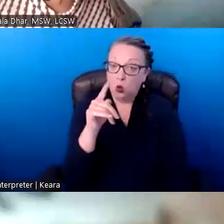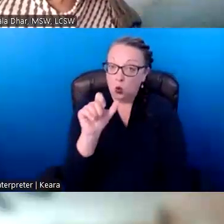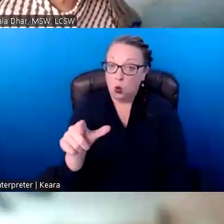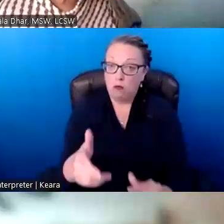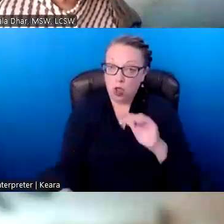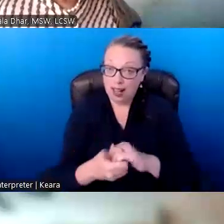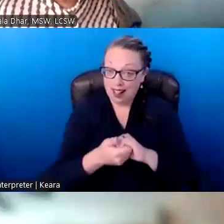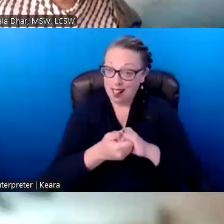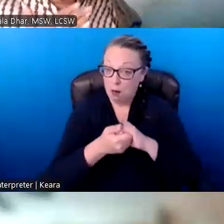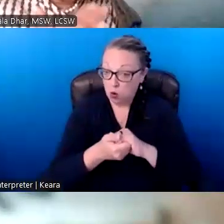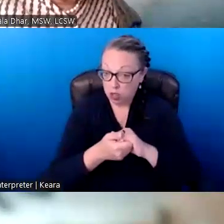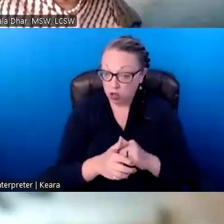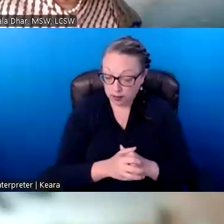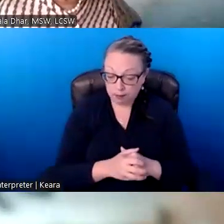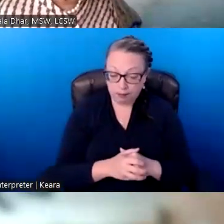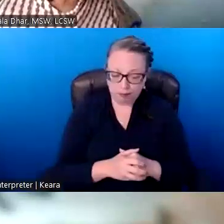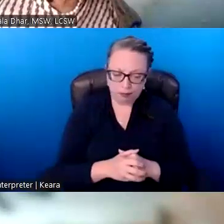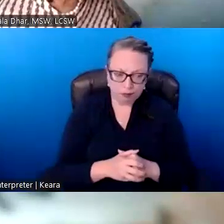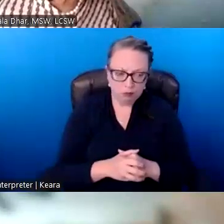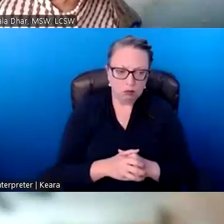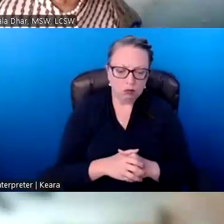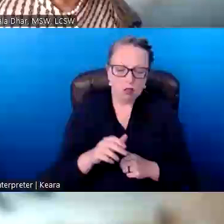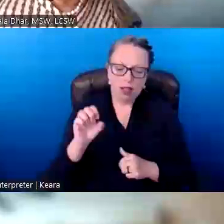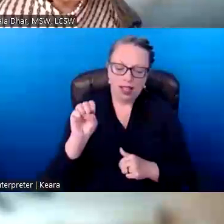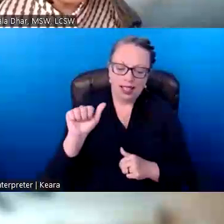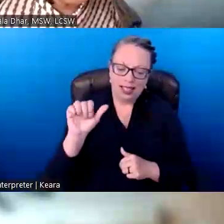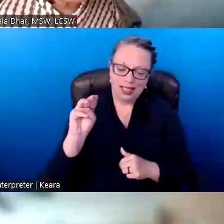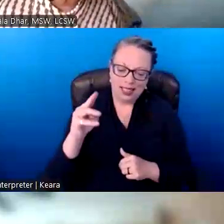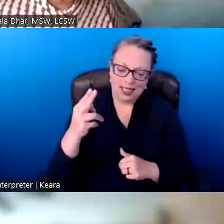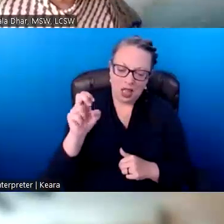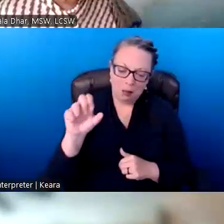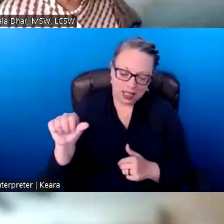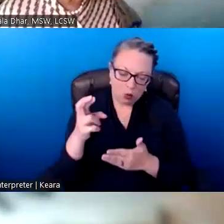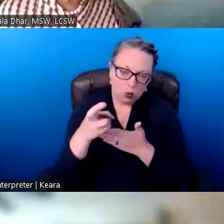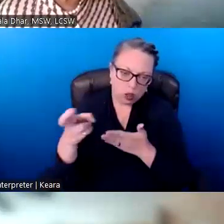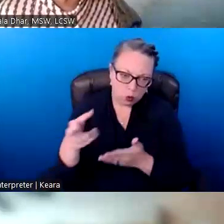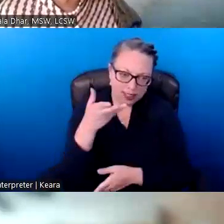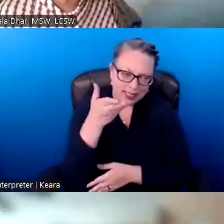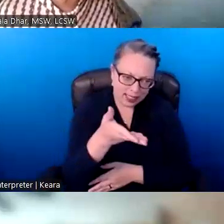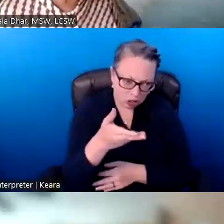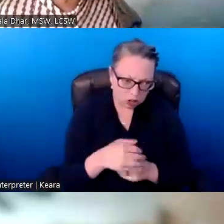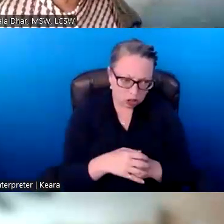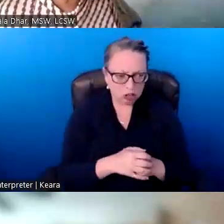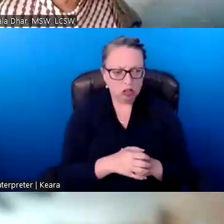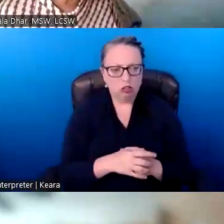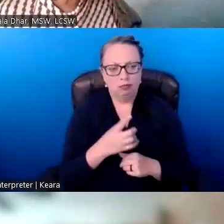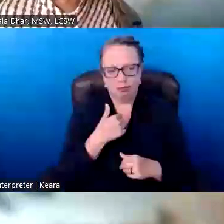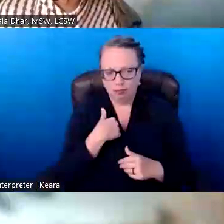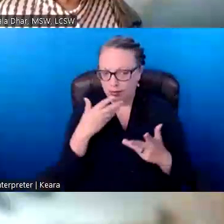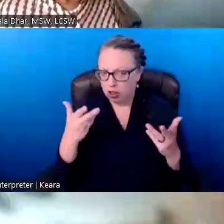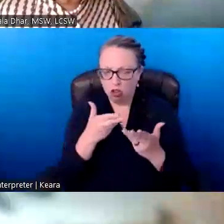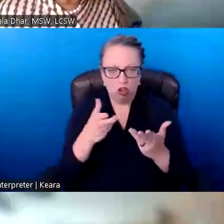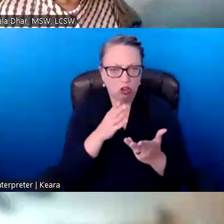collaboration. There are some SAMHSA resources too that I would absolutely encourage you to look